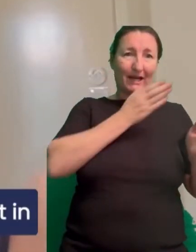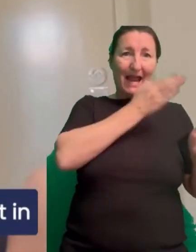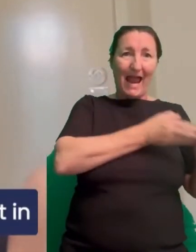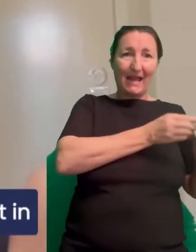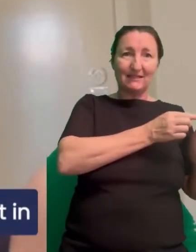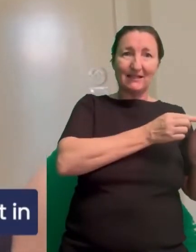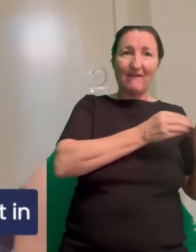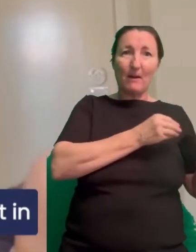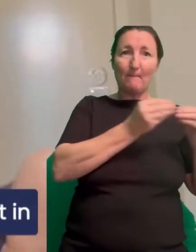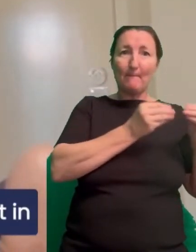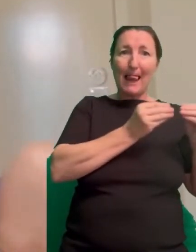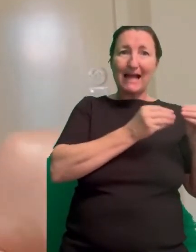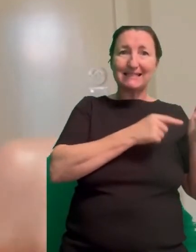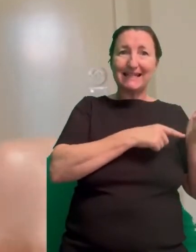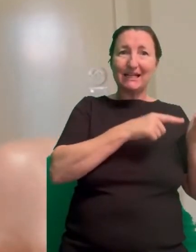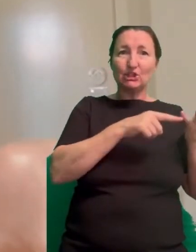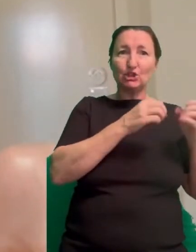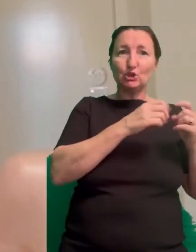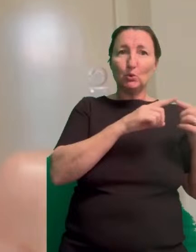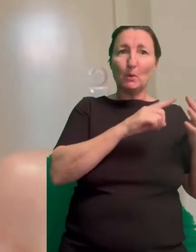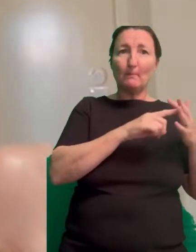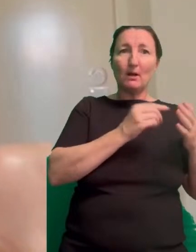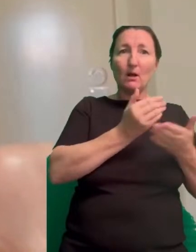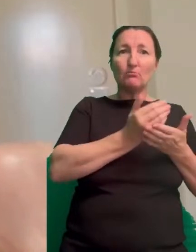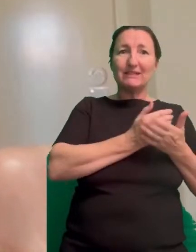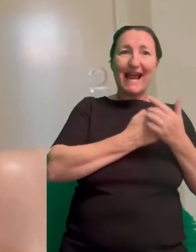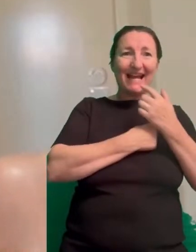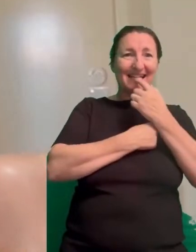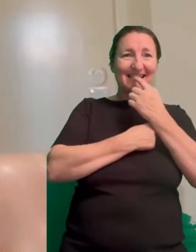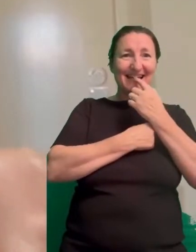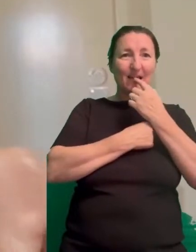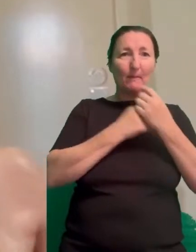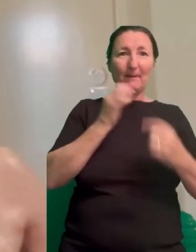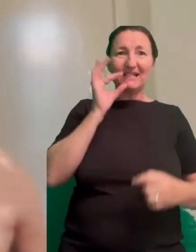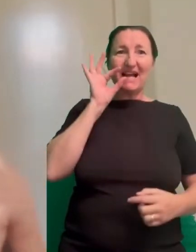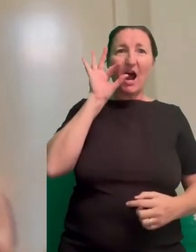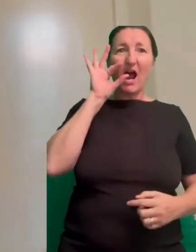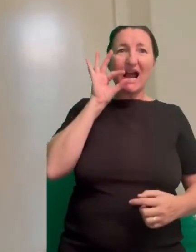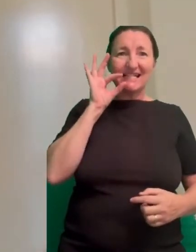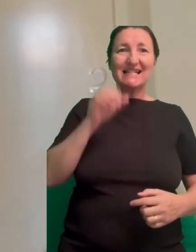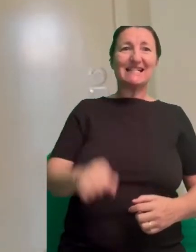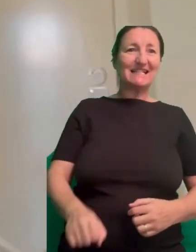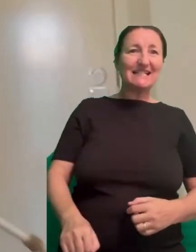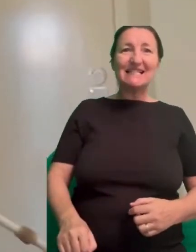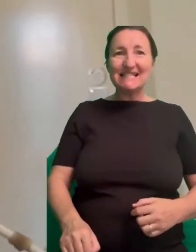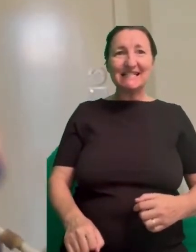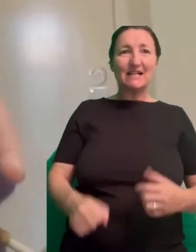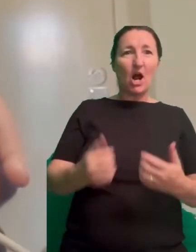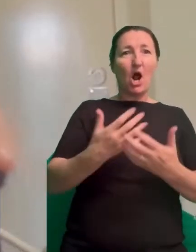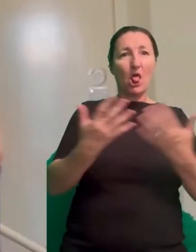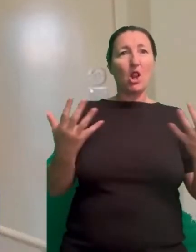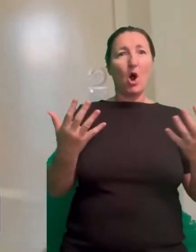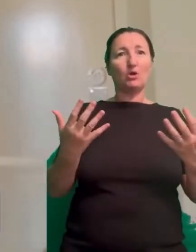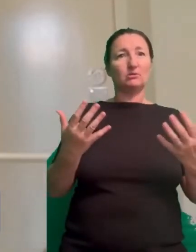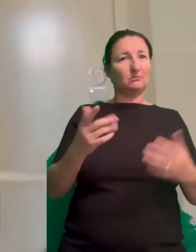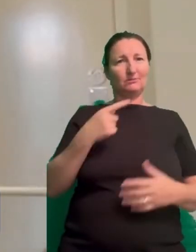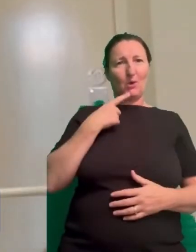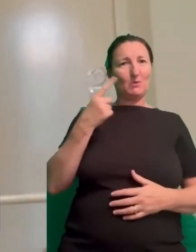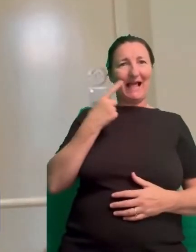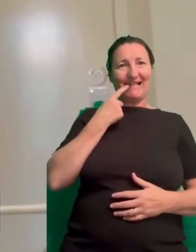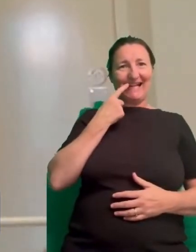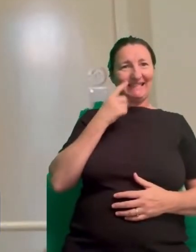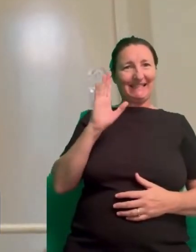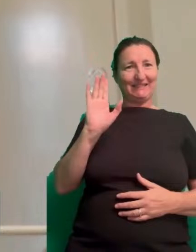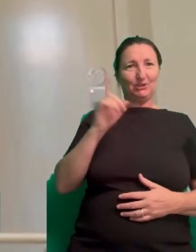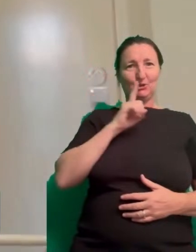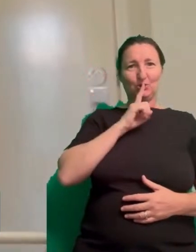teeth because I put it in my mouth for extra strength all the time. Just don't tell my dentist. At this